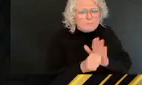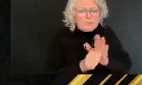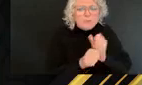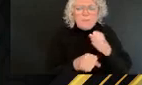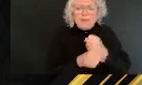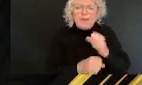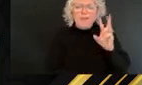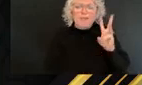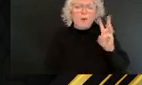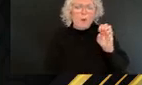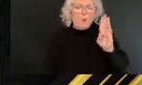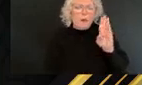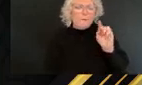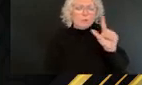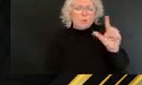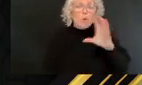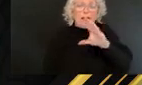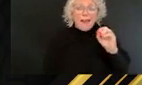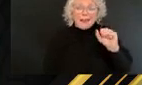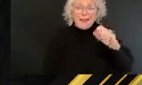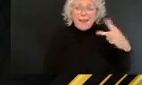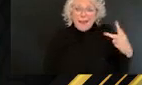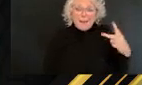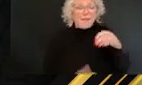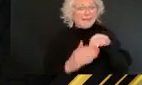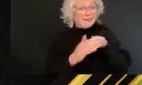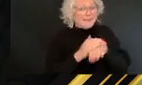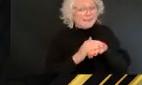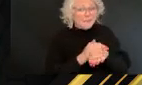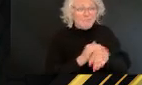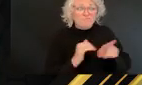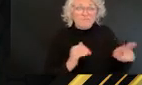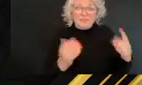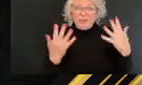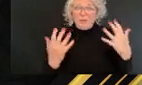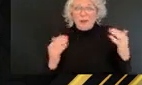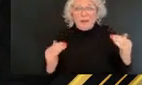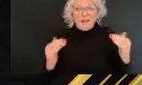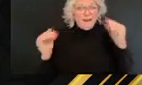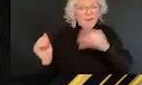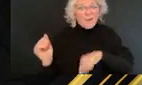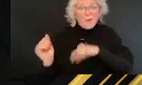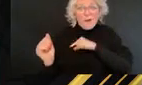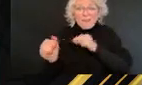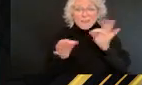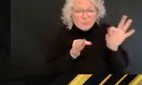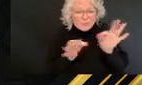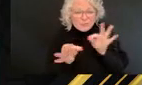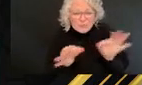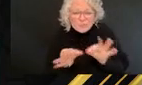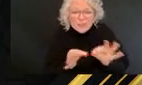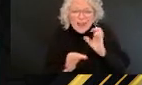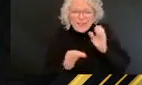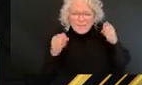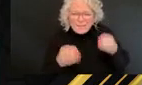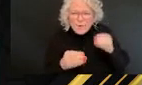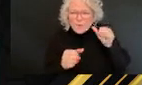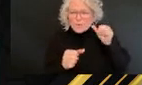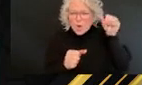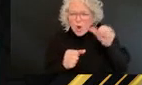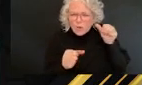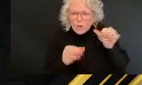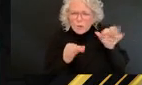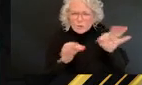all aspects of the web tool and app accessible, the commitment to creating high-quality description, and the focus on